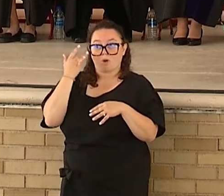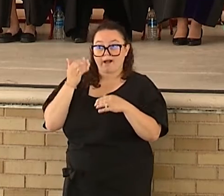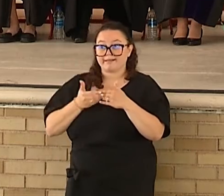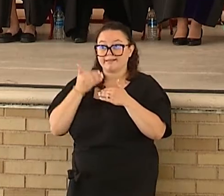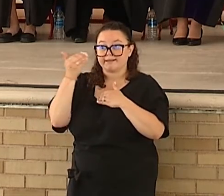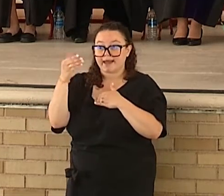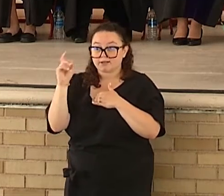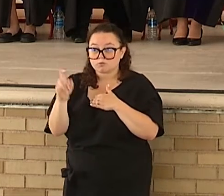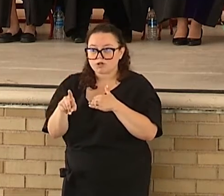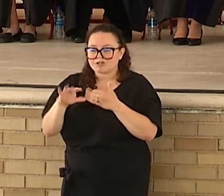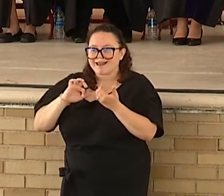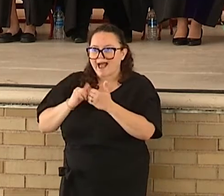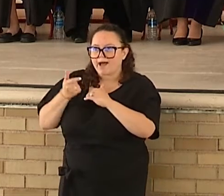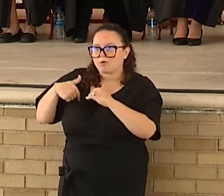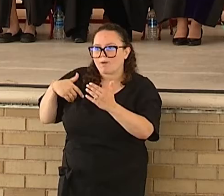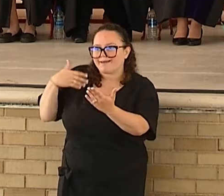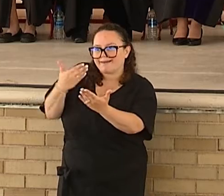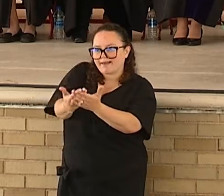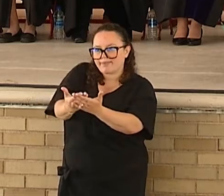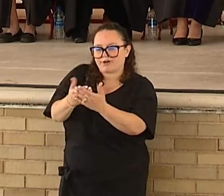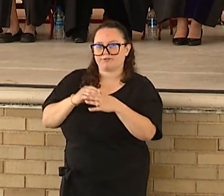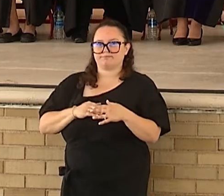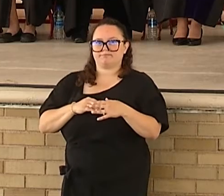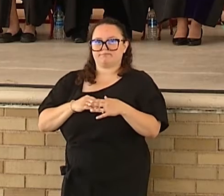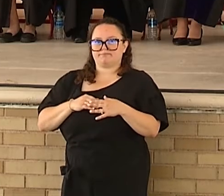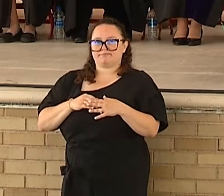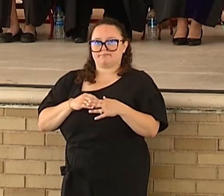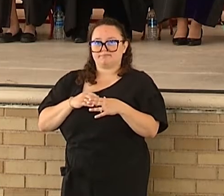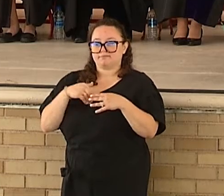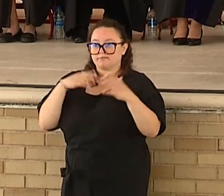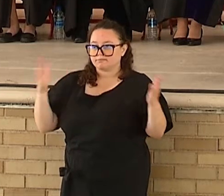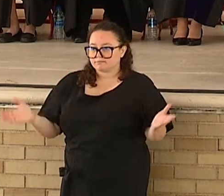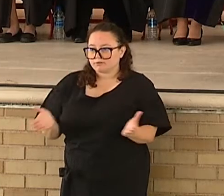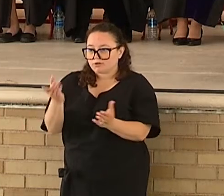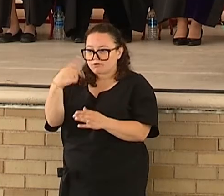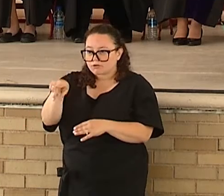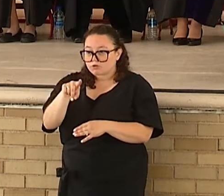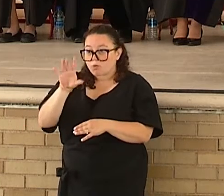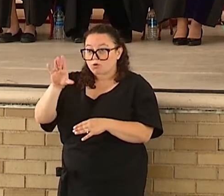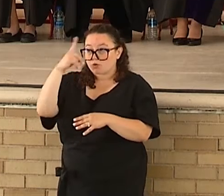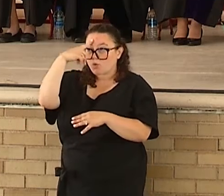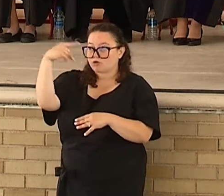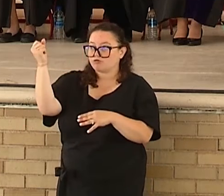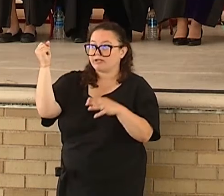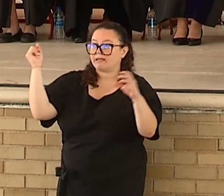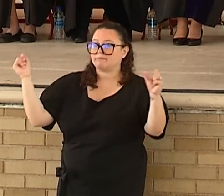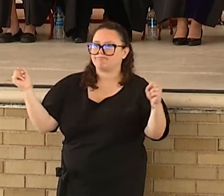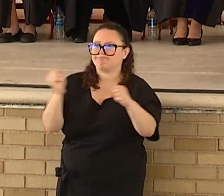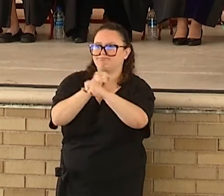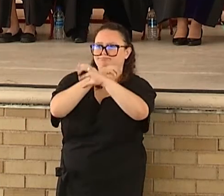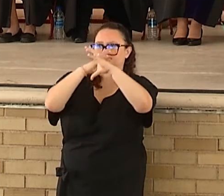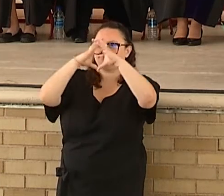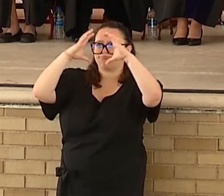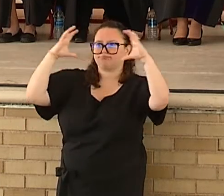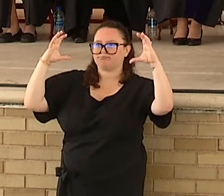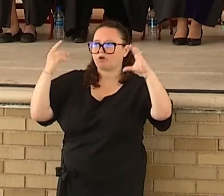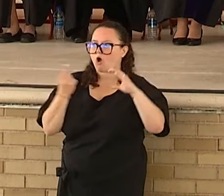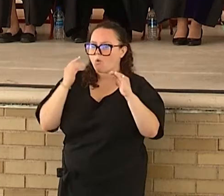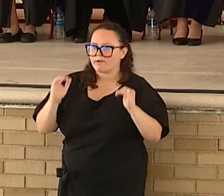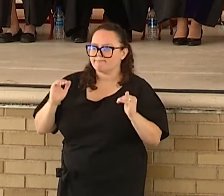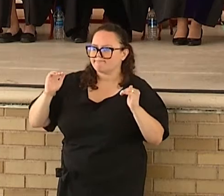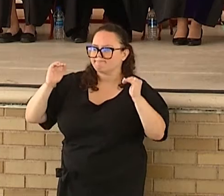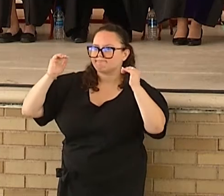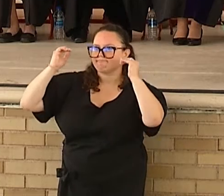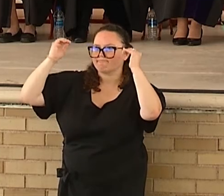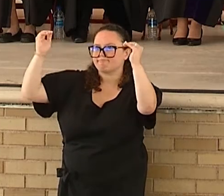there? I want to urge you, whatever your dream is, to make it bigger. Push it bigger. Push it. Make the destination someplace